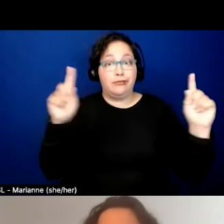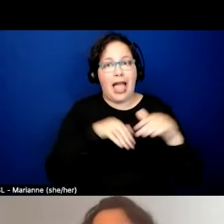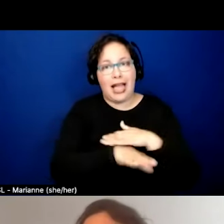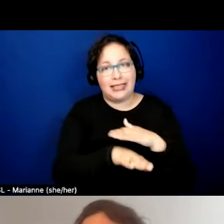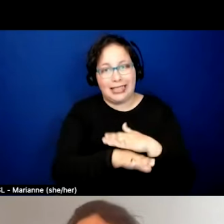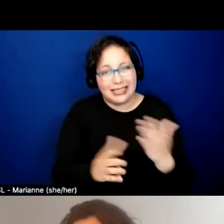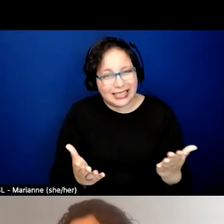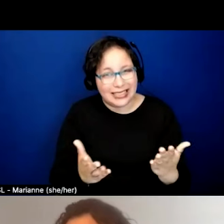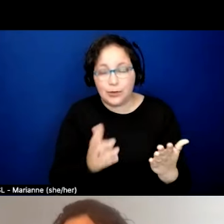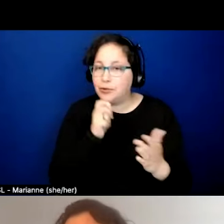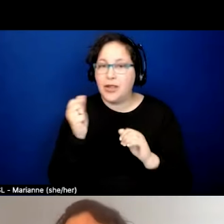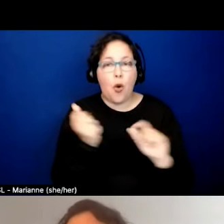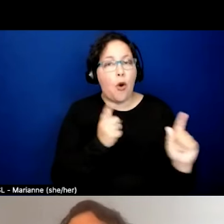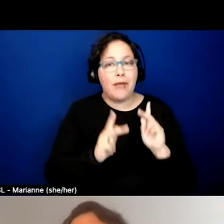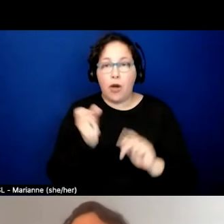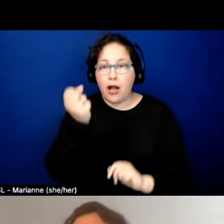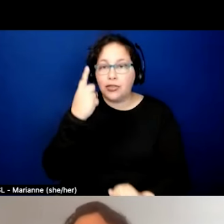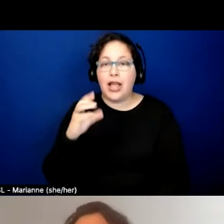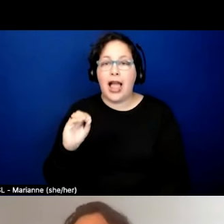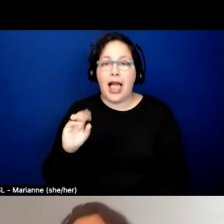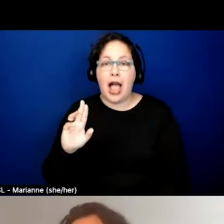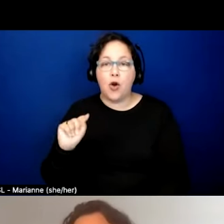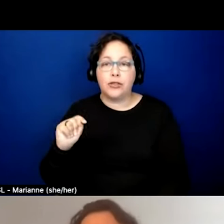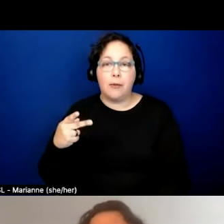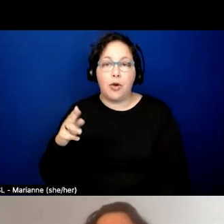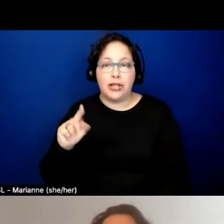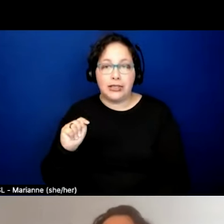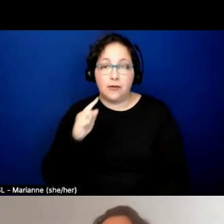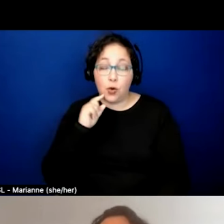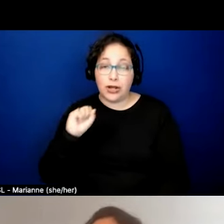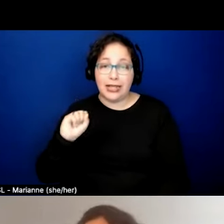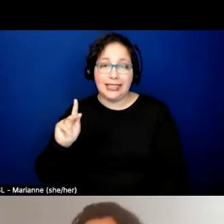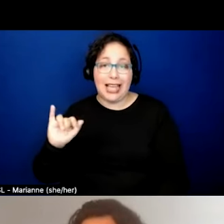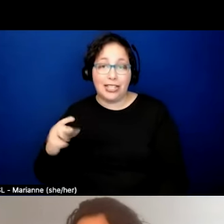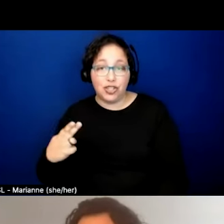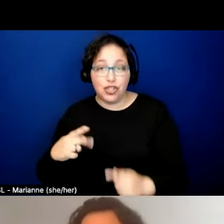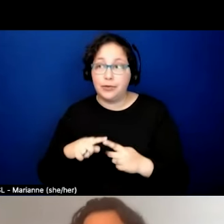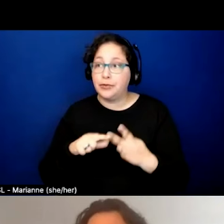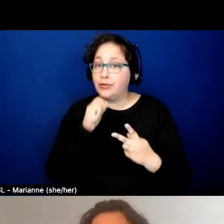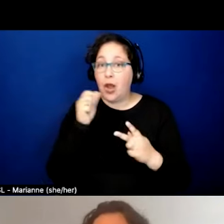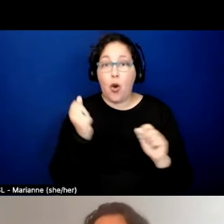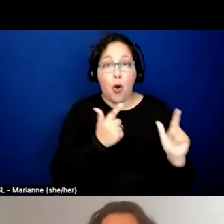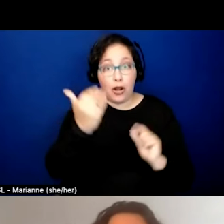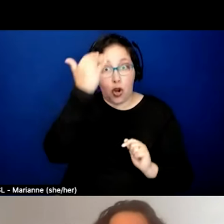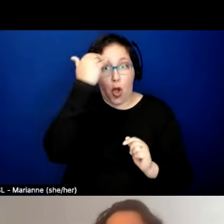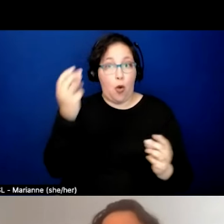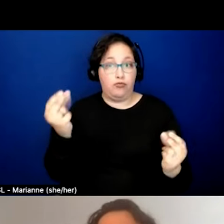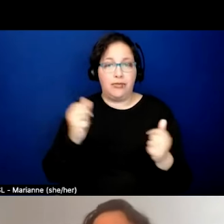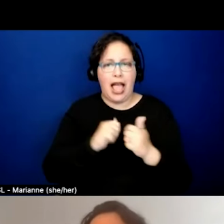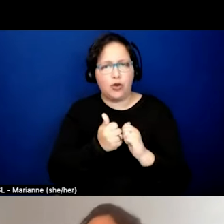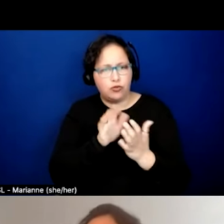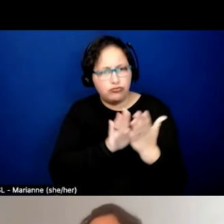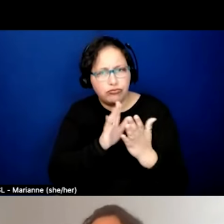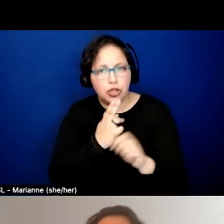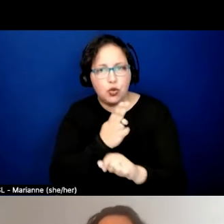everyone can understand the output of a p5.js sketch. Not everyone knows how to navigate the interface. Not